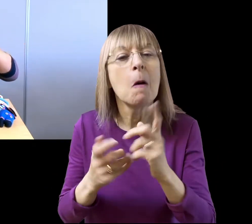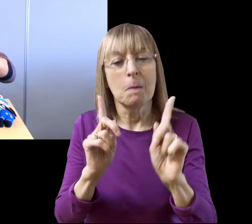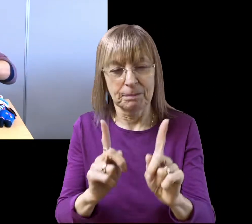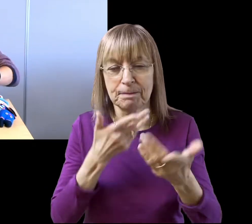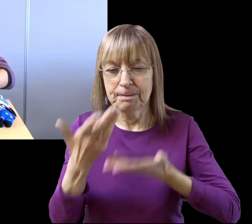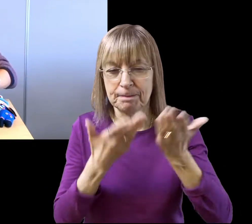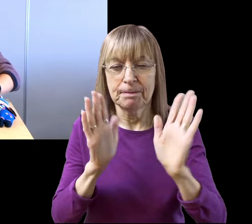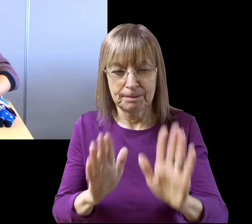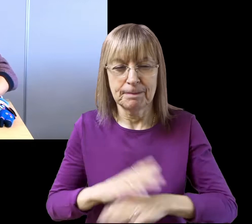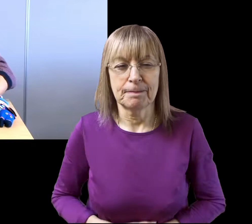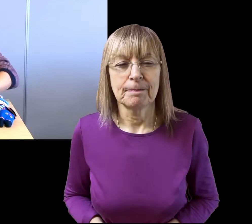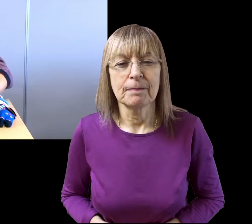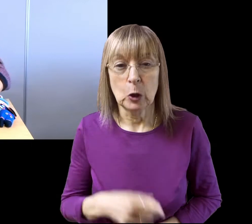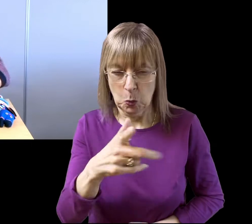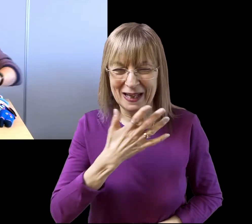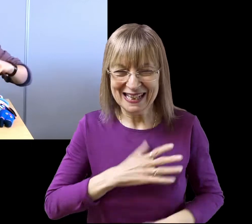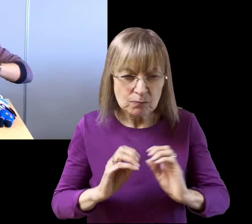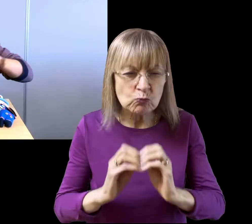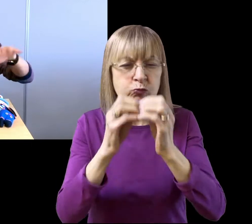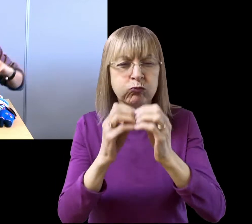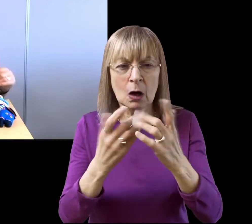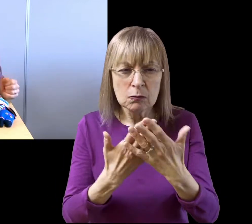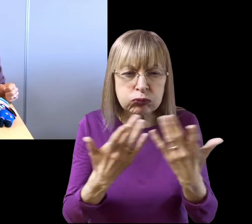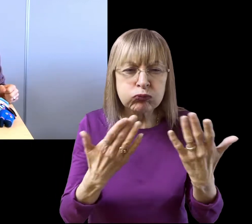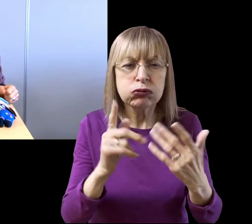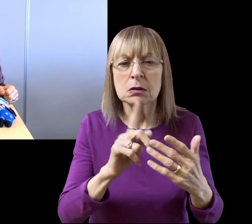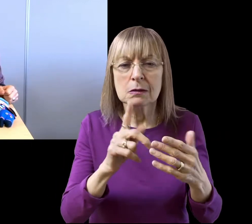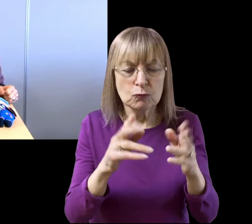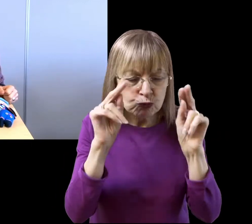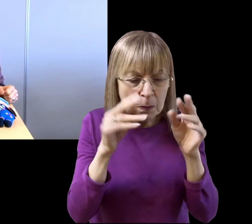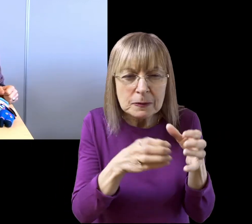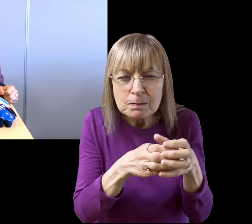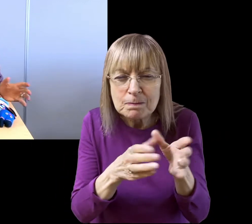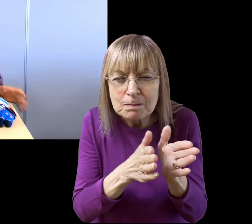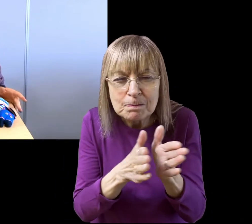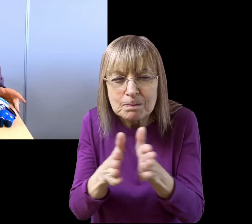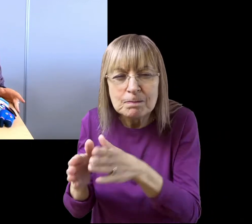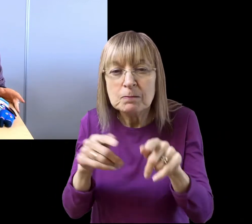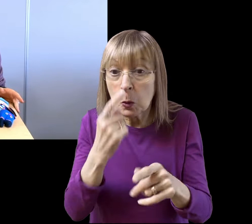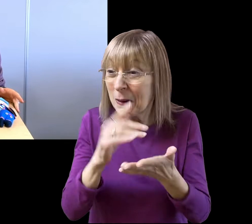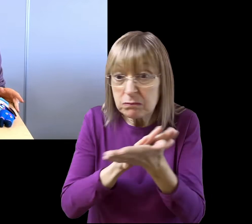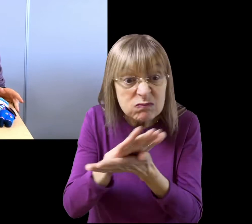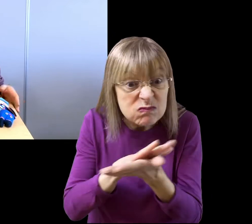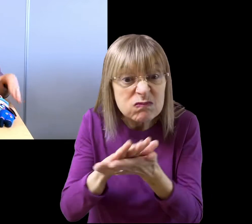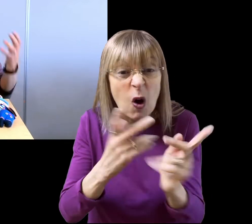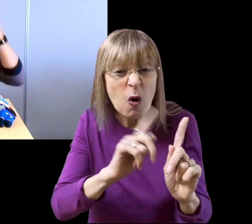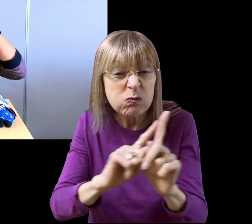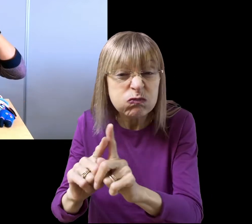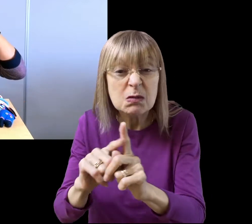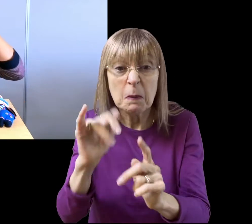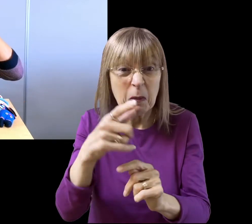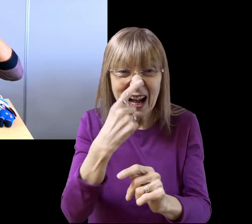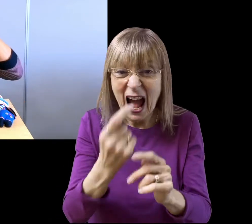you might need to make a whole load of baby rabbits and grown-up rabbits. They could be Play-Doh or plasticine, they